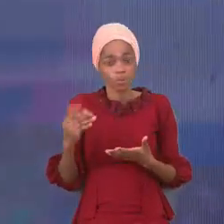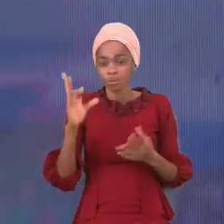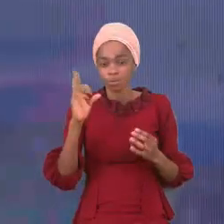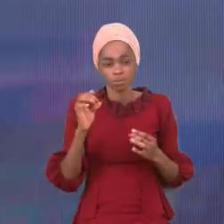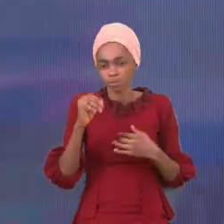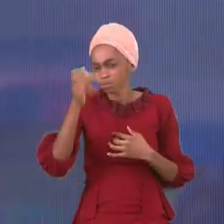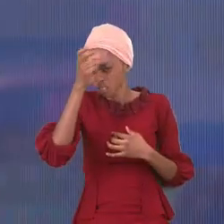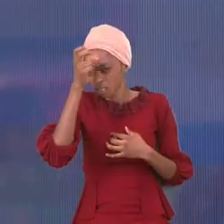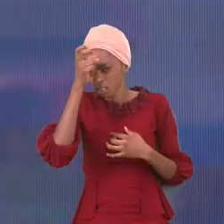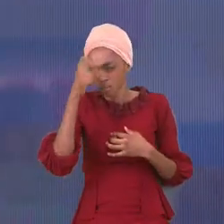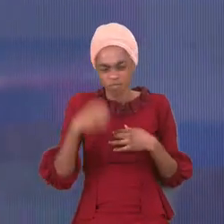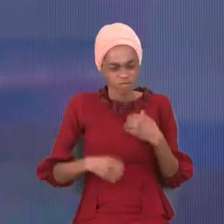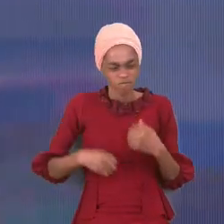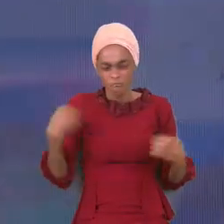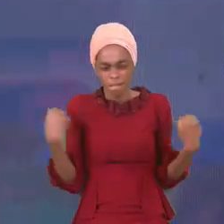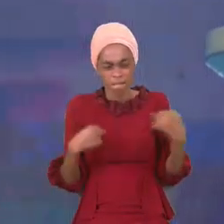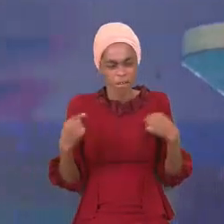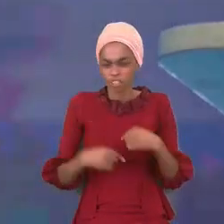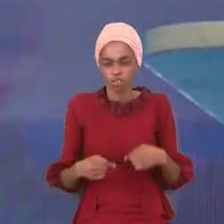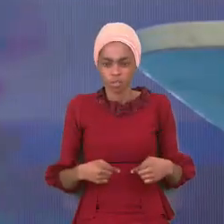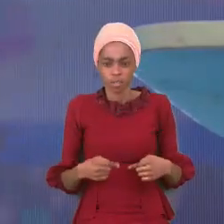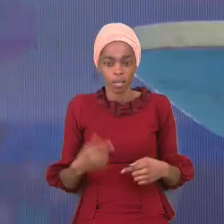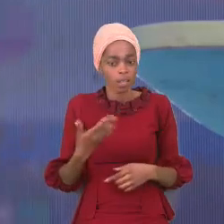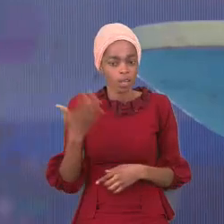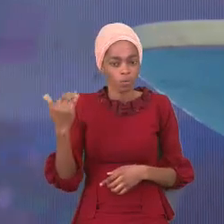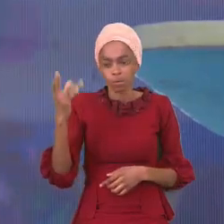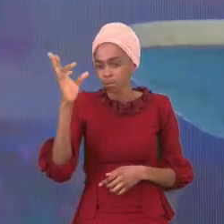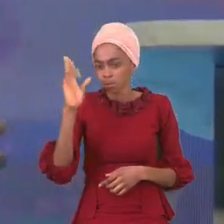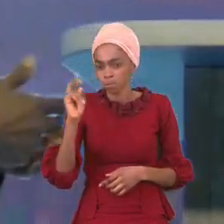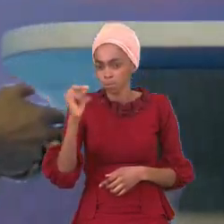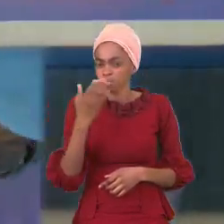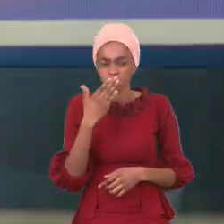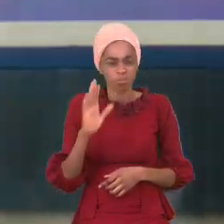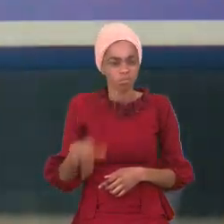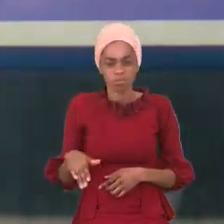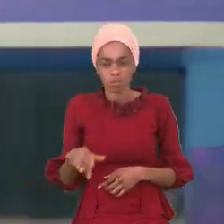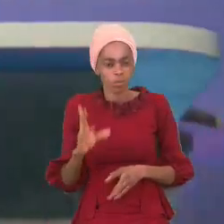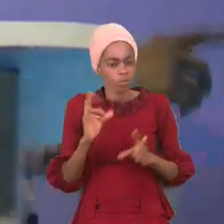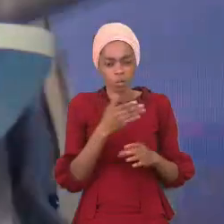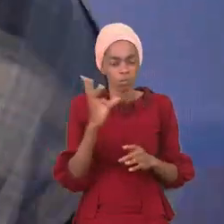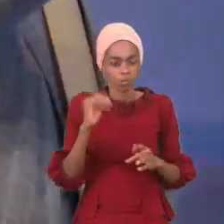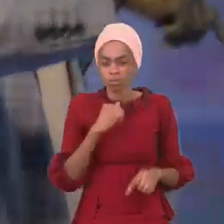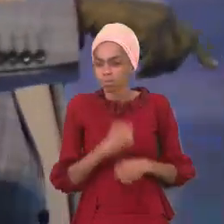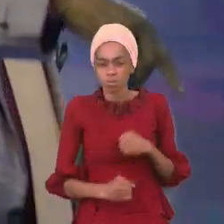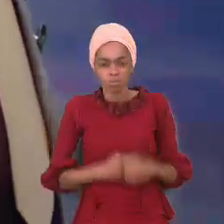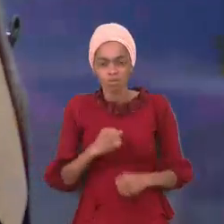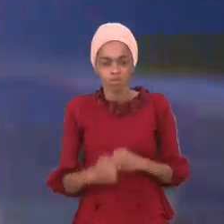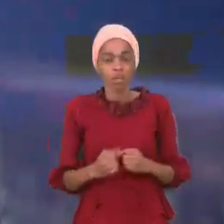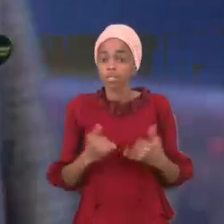satanic affliction, and there was no evil, there was no suffering. And